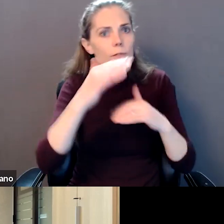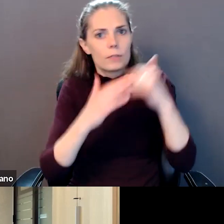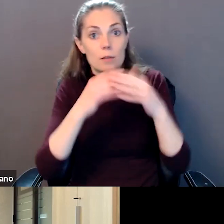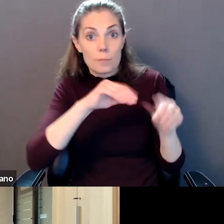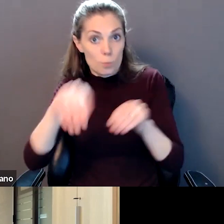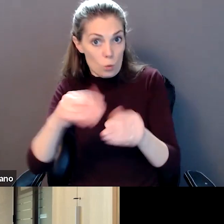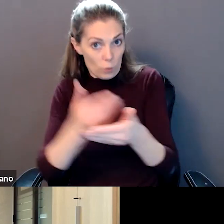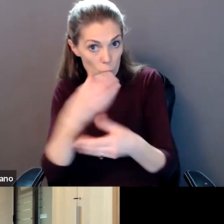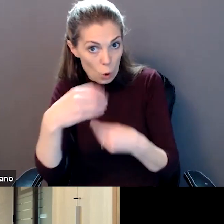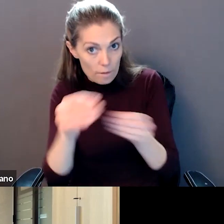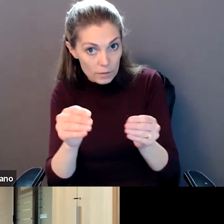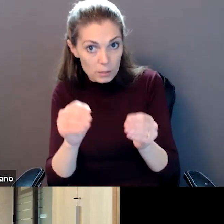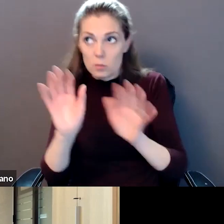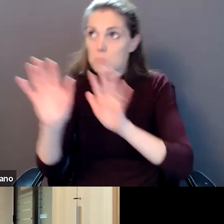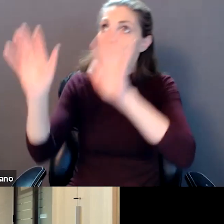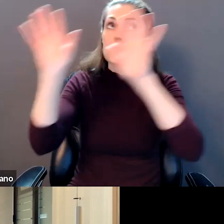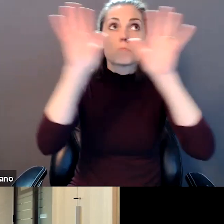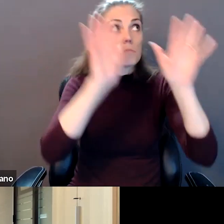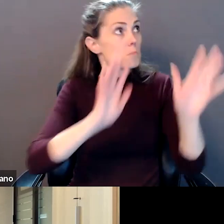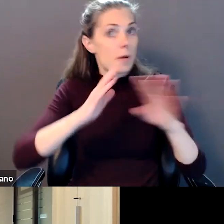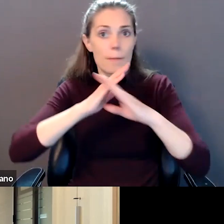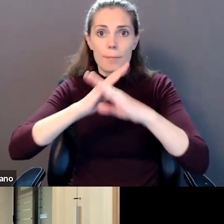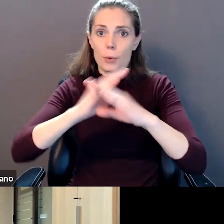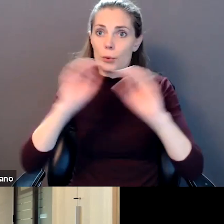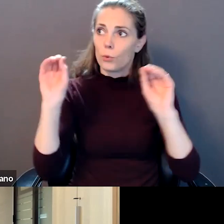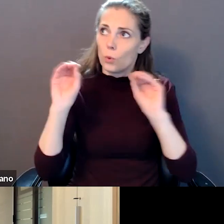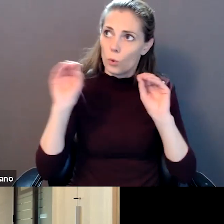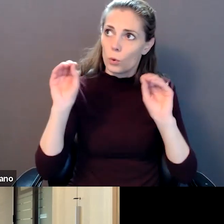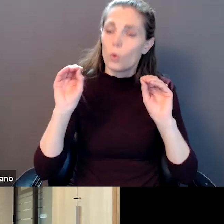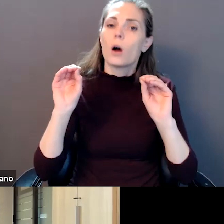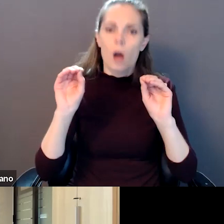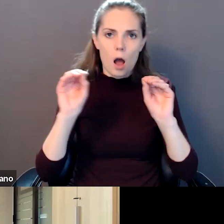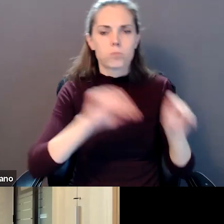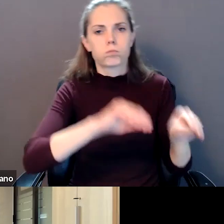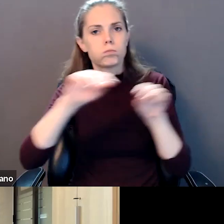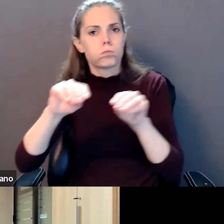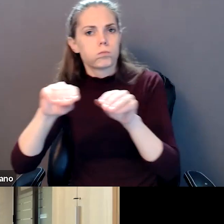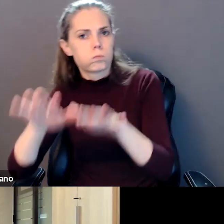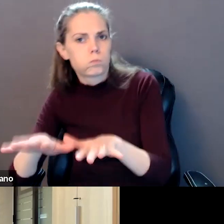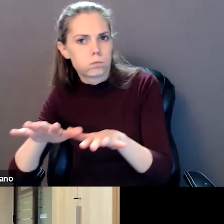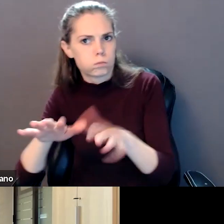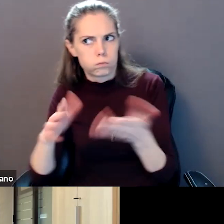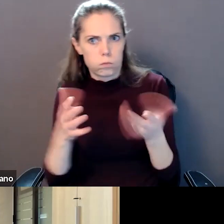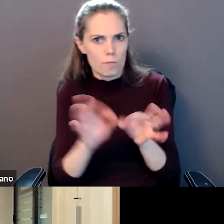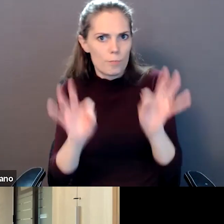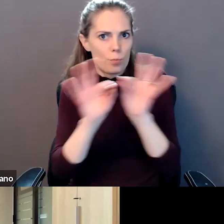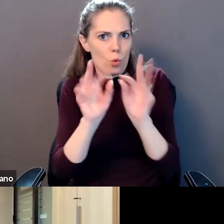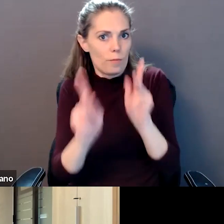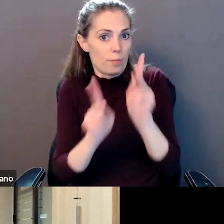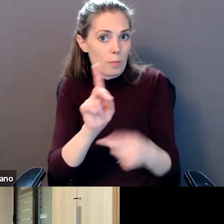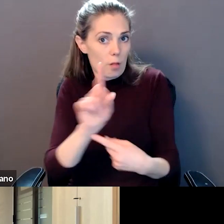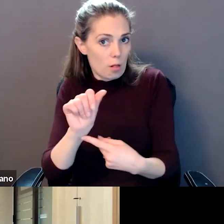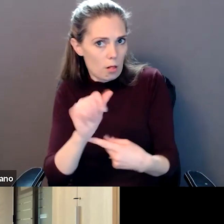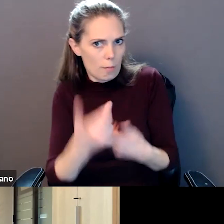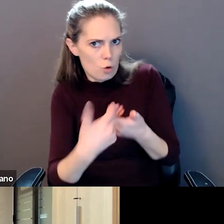ensure that we remove barriers so that persons with disabilities would be able to participate fully. We also have put a premium on